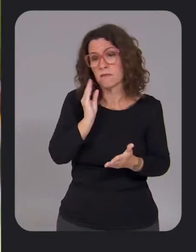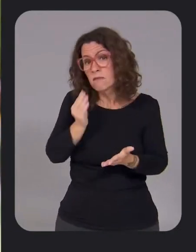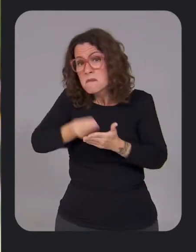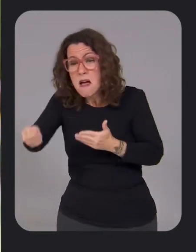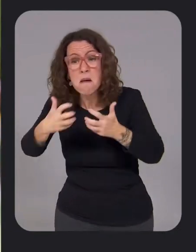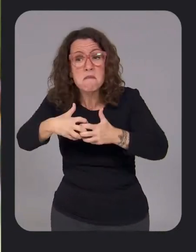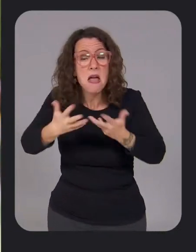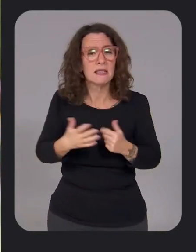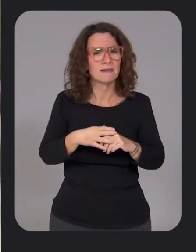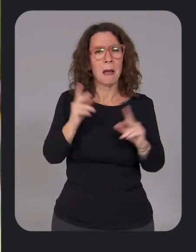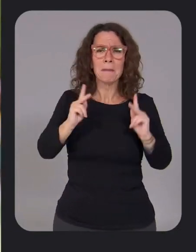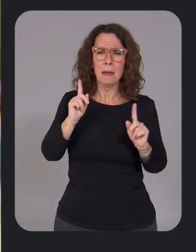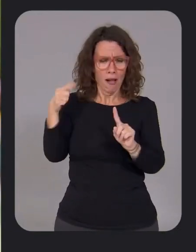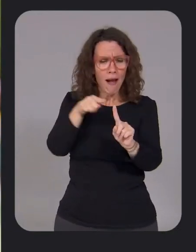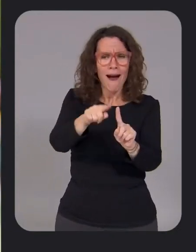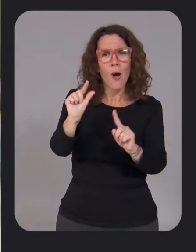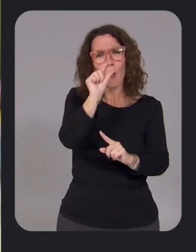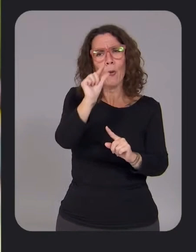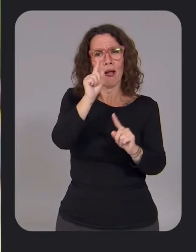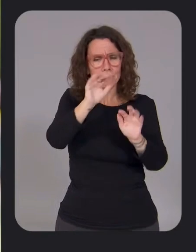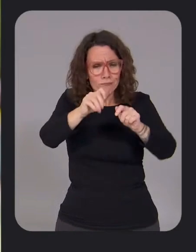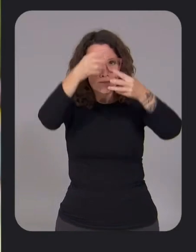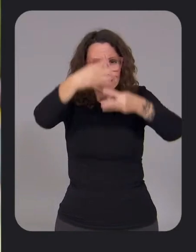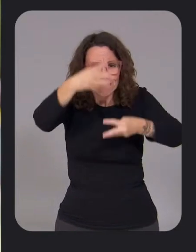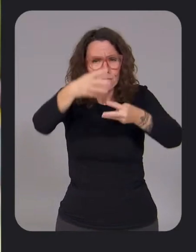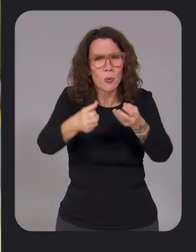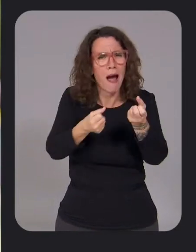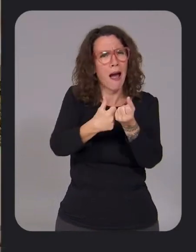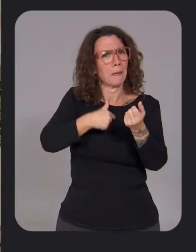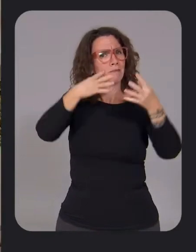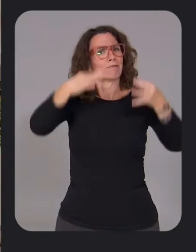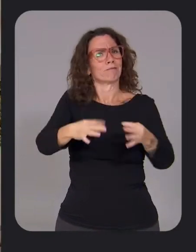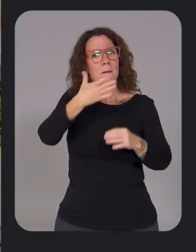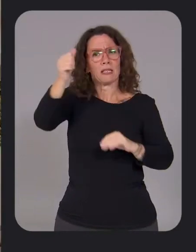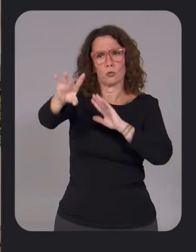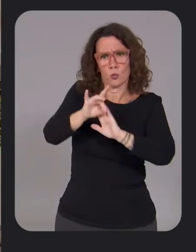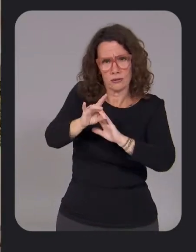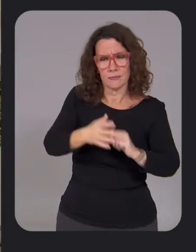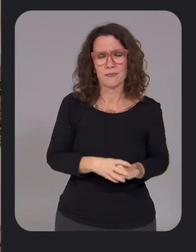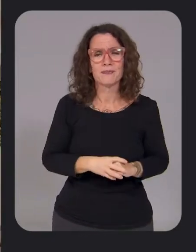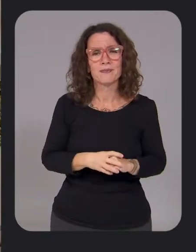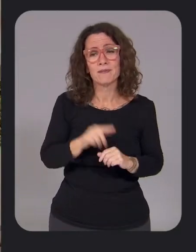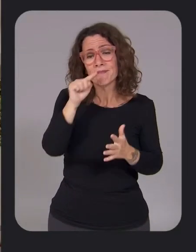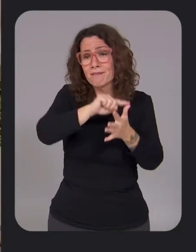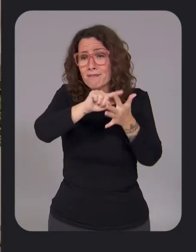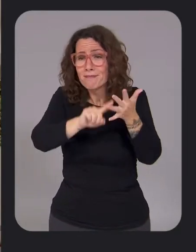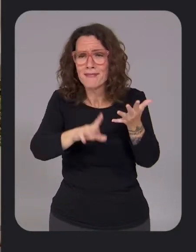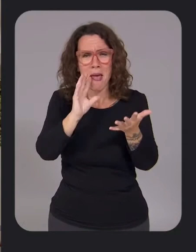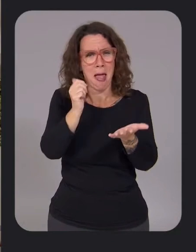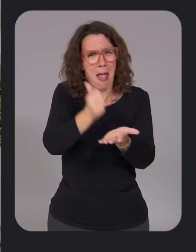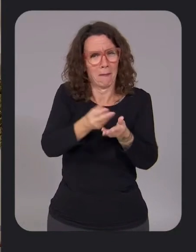information that helps them make the best choice for them. These new features will bring helpful sustainability information to